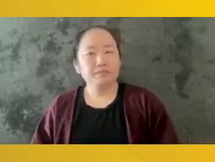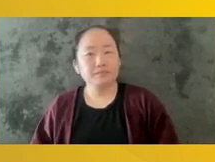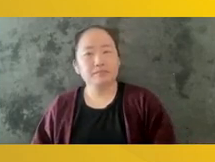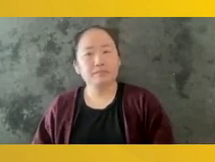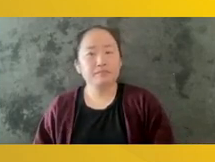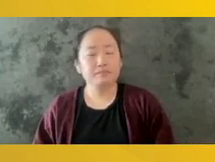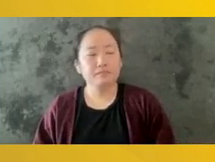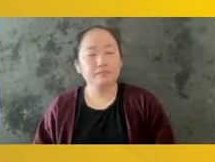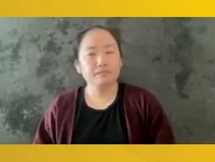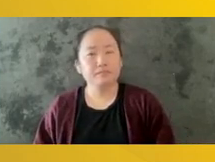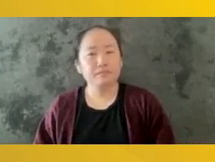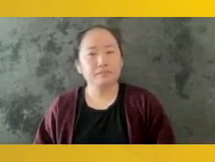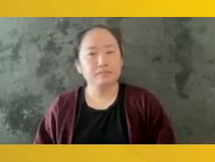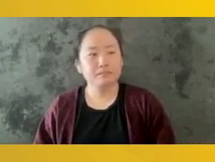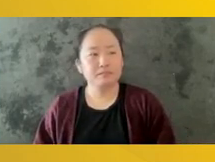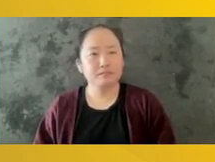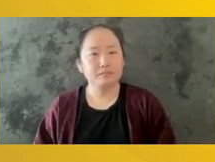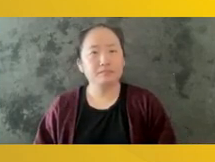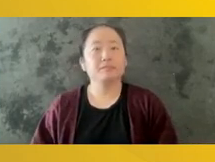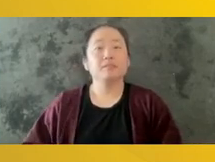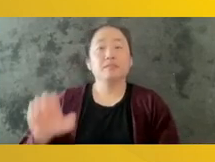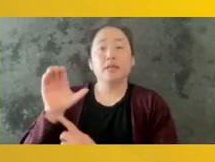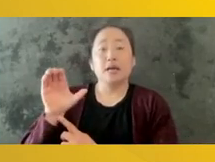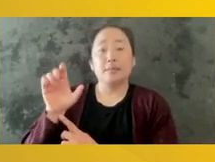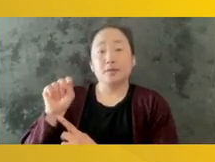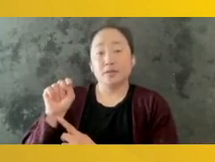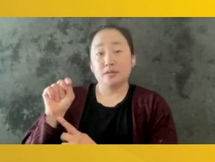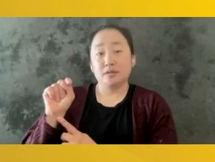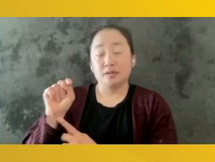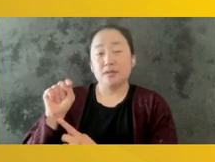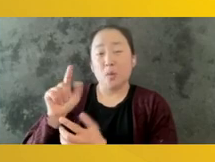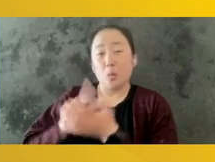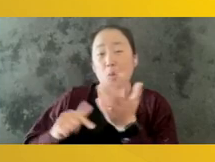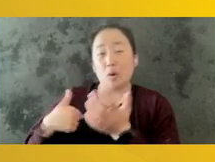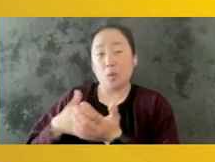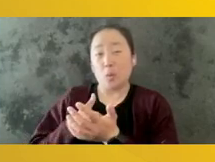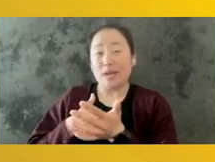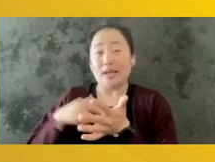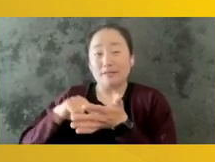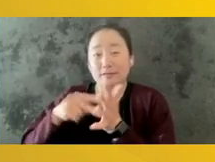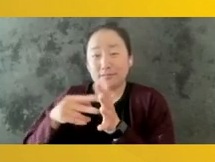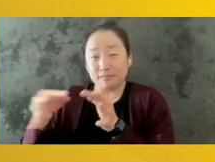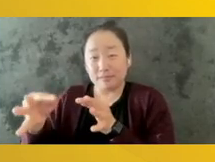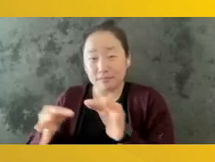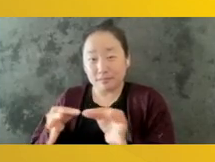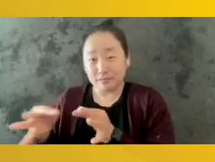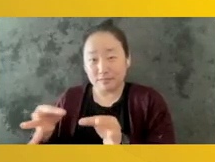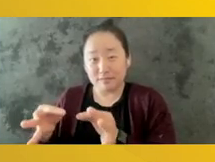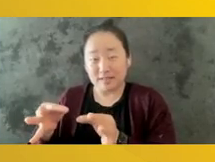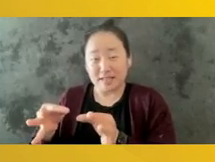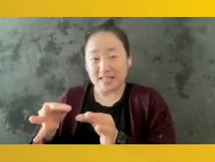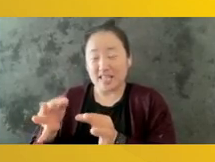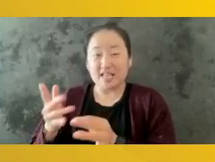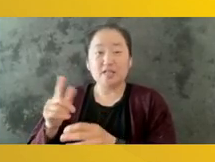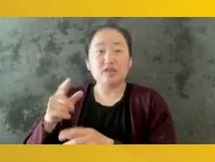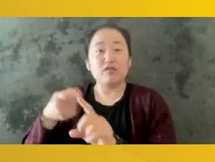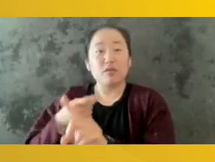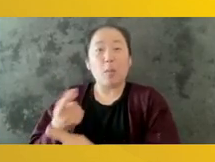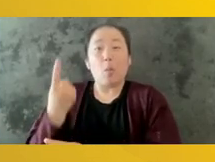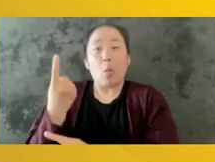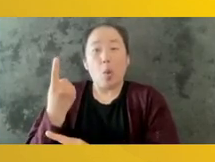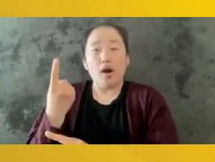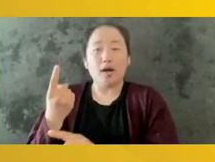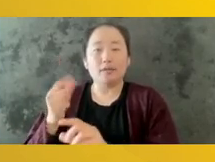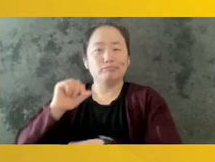So computational thinking, as we have defined it, is not described in one set of standards, but it's part of three